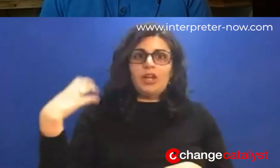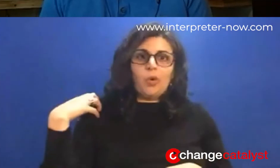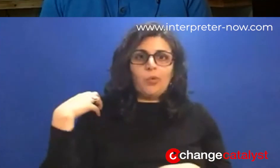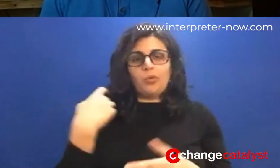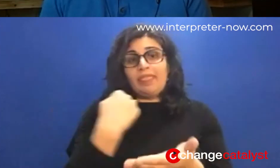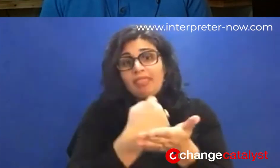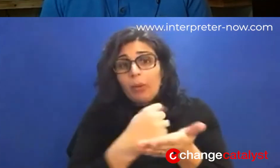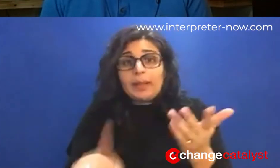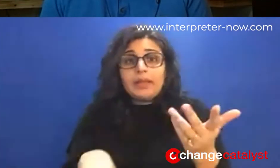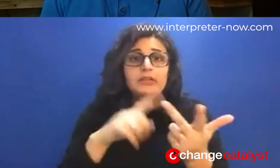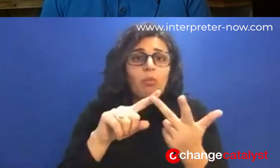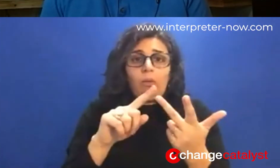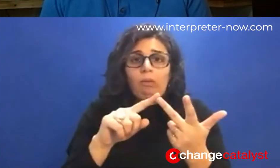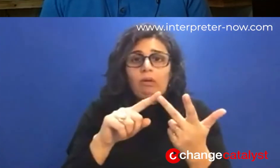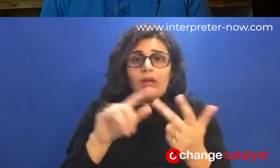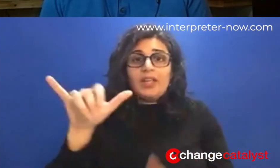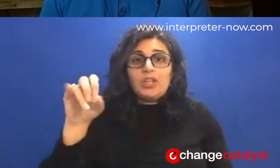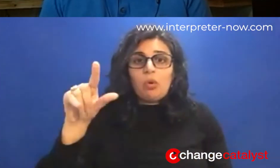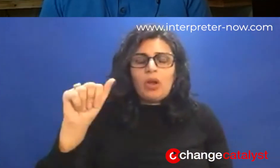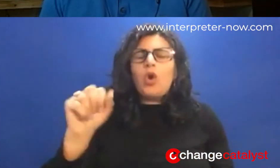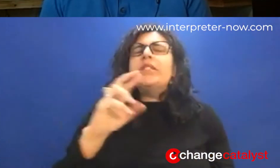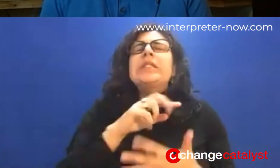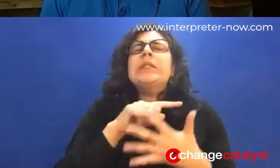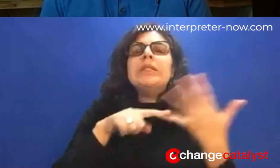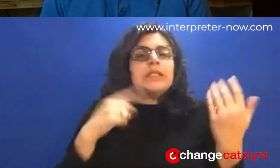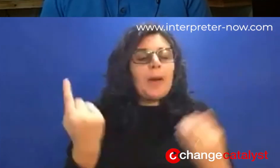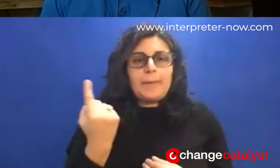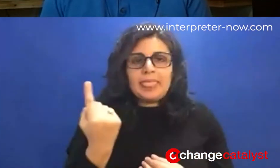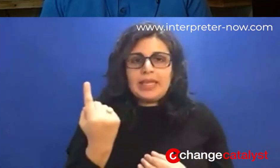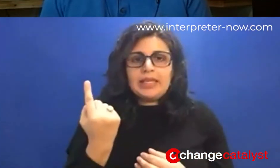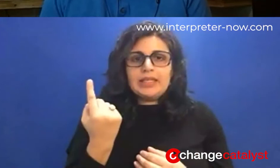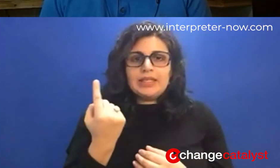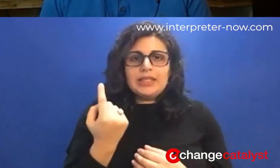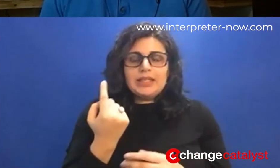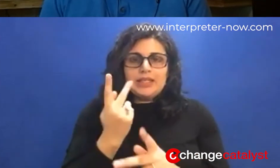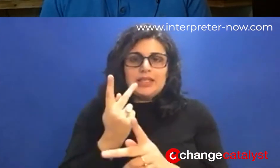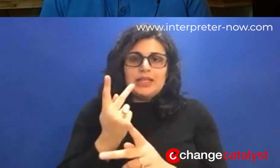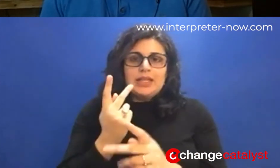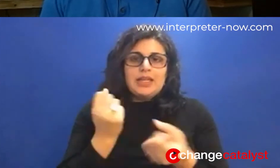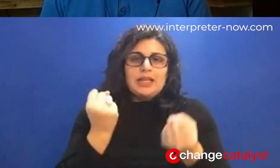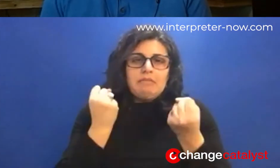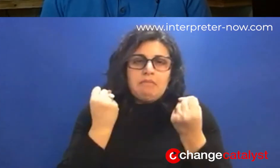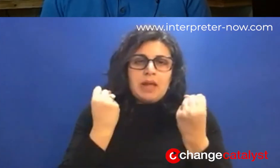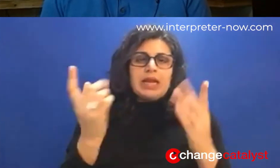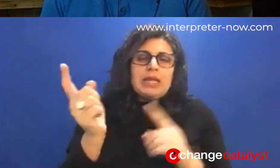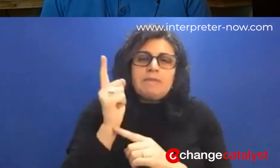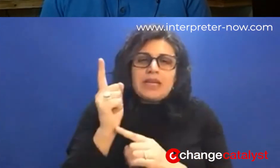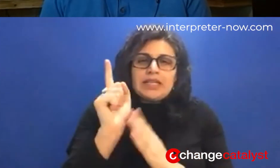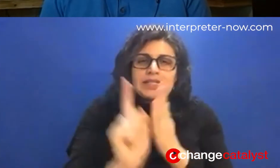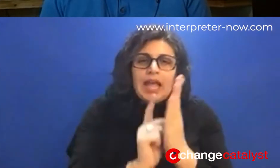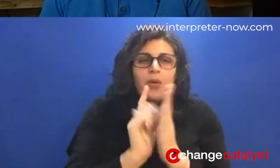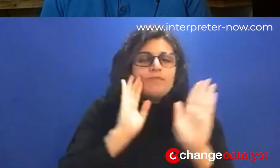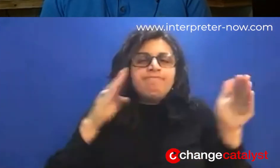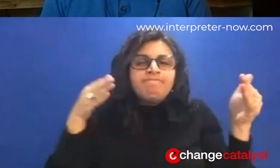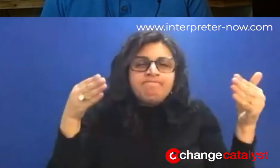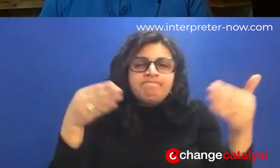therapist, or yoga or something. How many minutes and hours can you dedicate